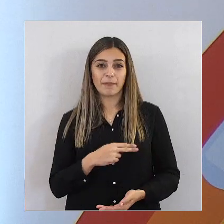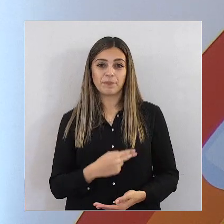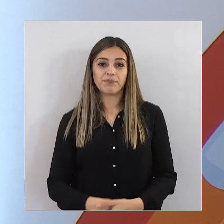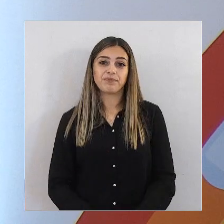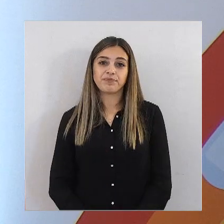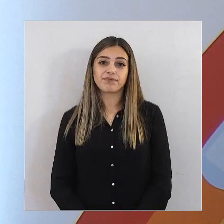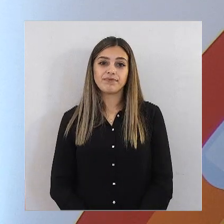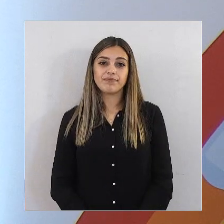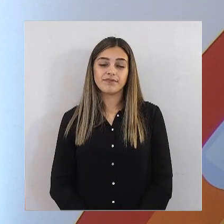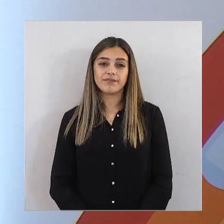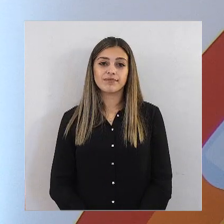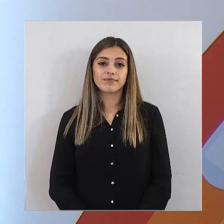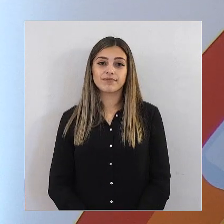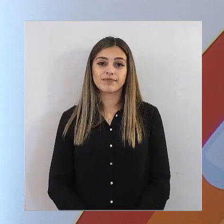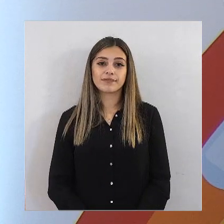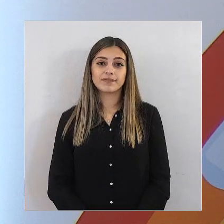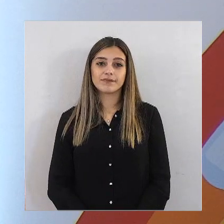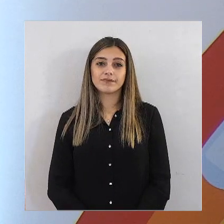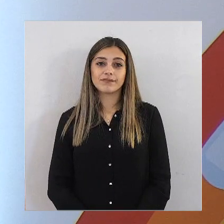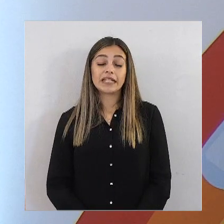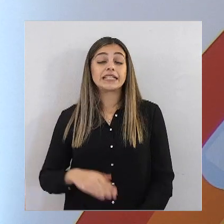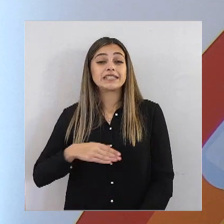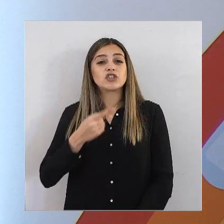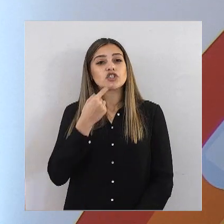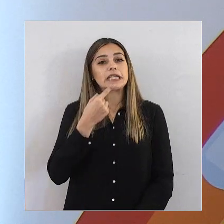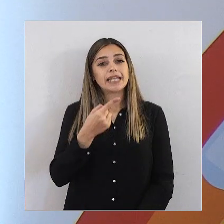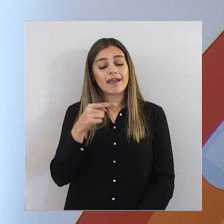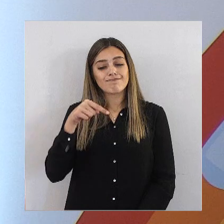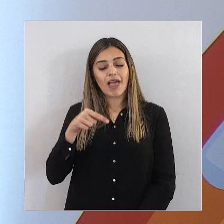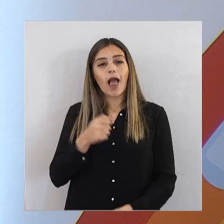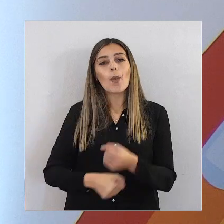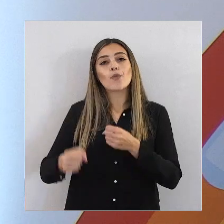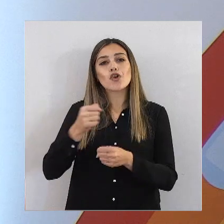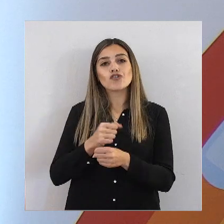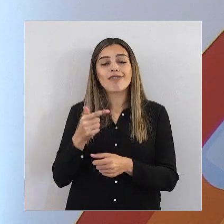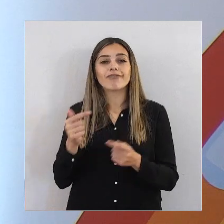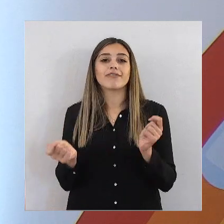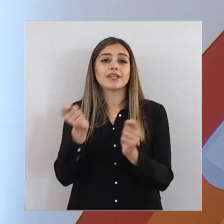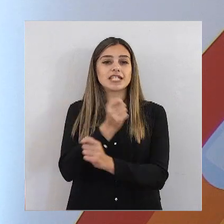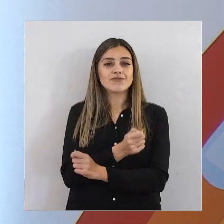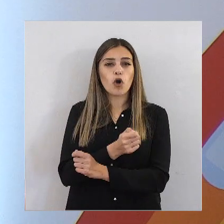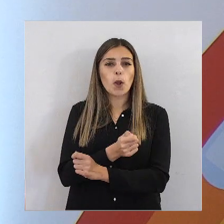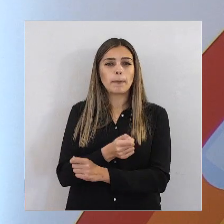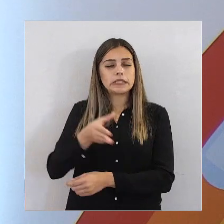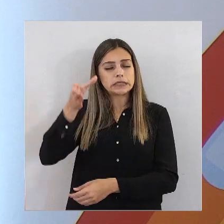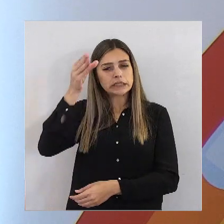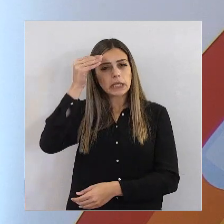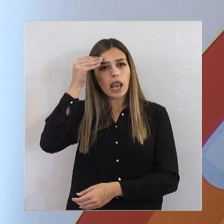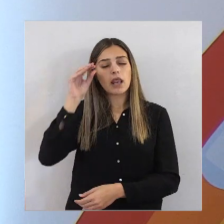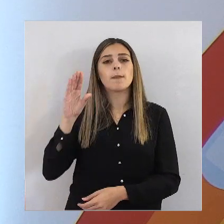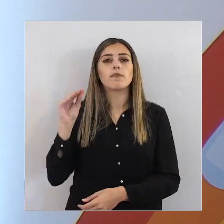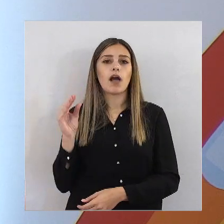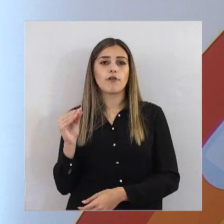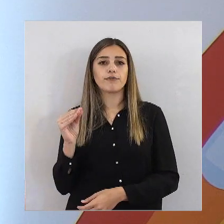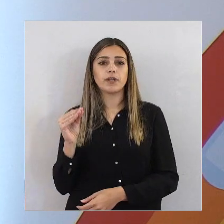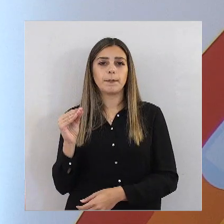However, above all, I can say that Transform has been a learning curve, an opportunity to look with a magnifying glass at